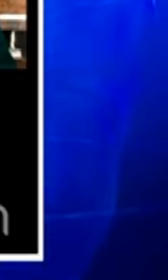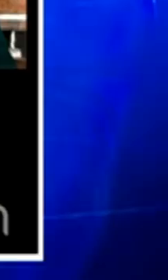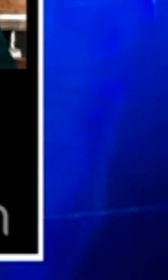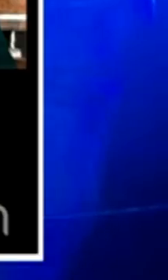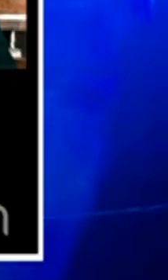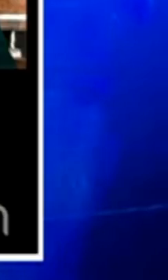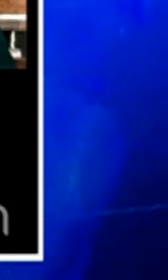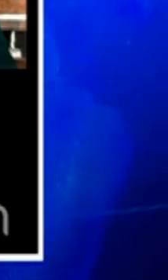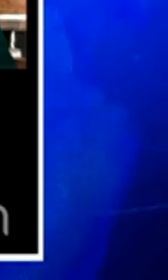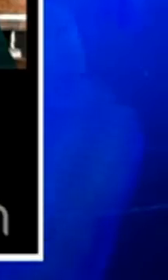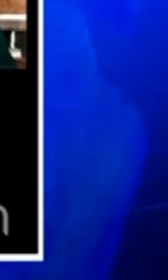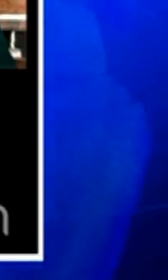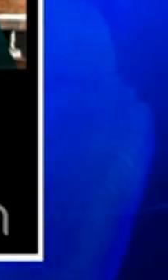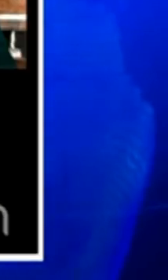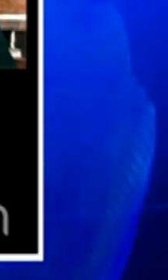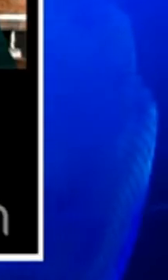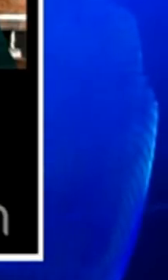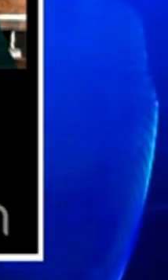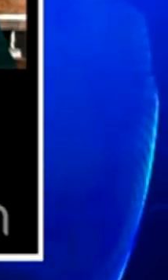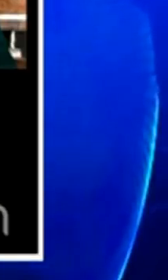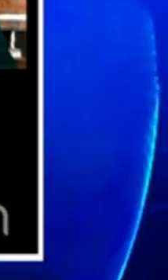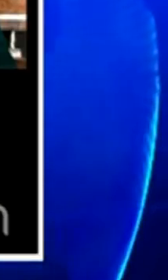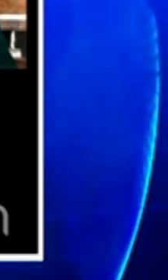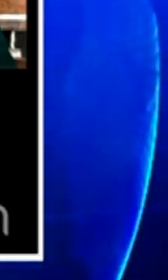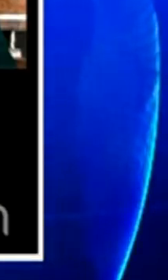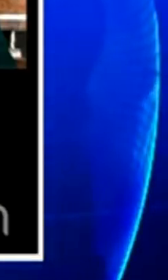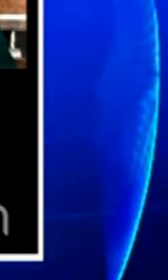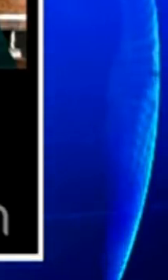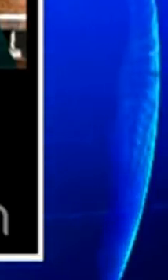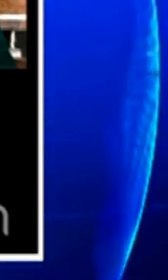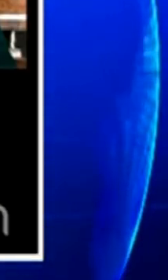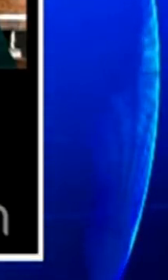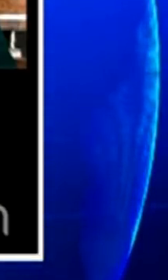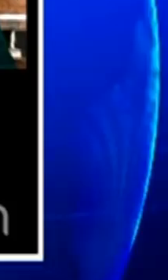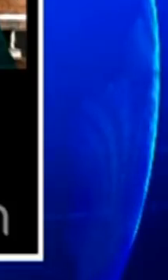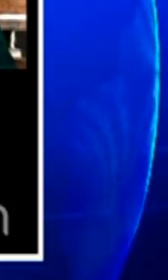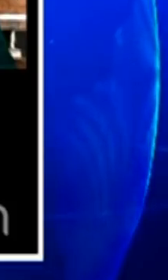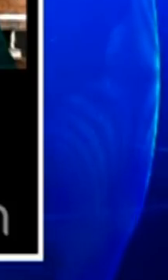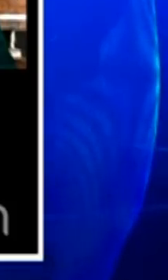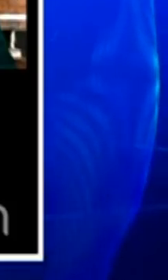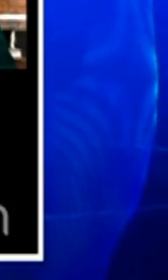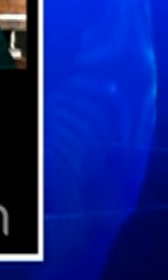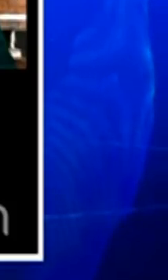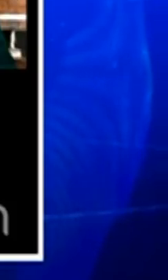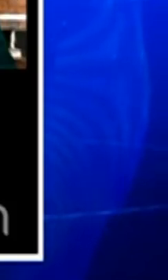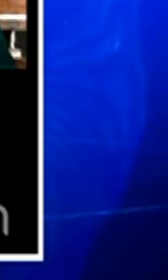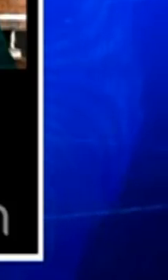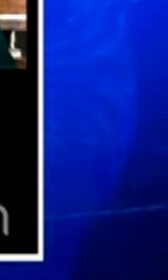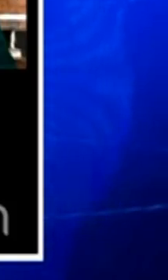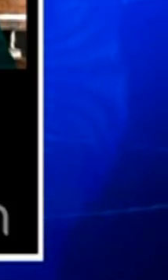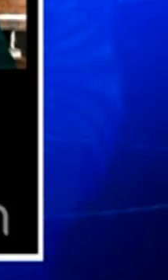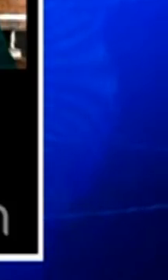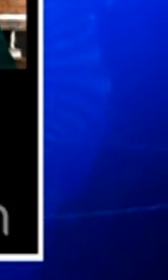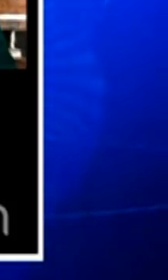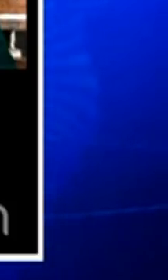in case there's any ambiguity about whether I accept that the conviction was only about